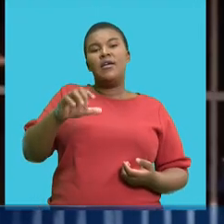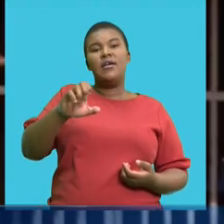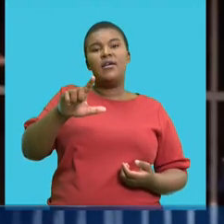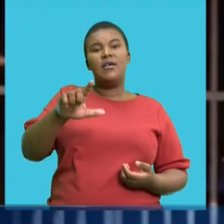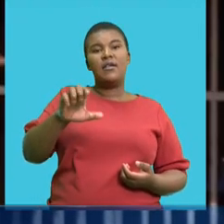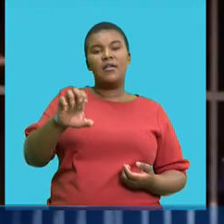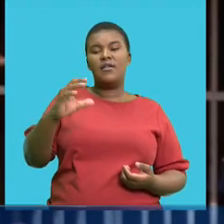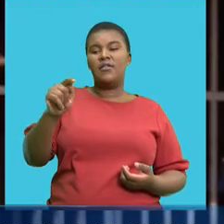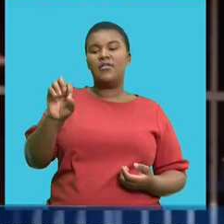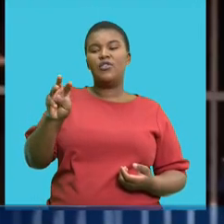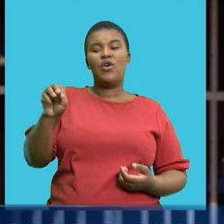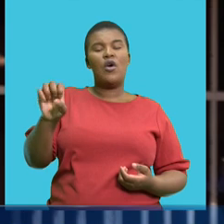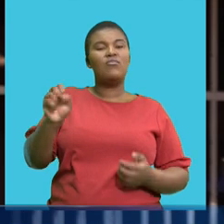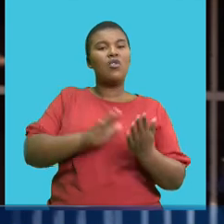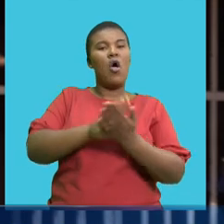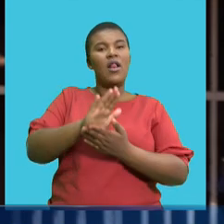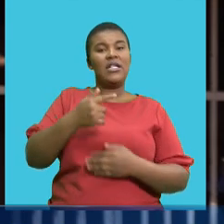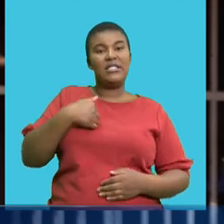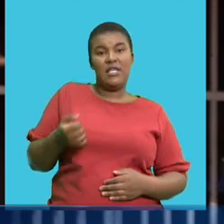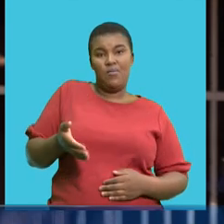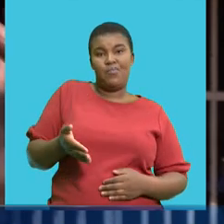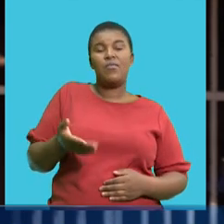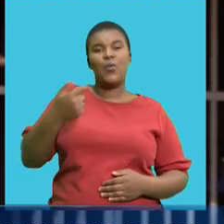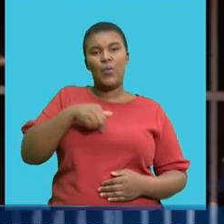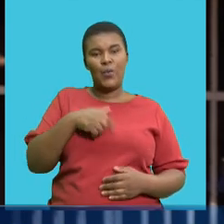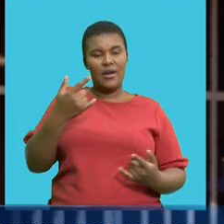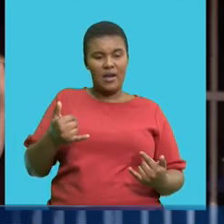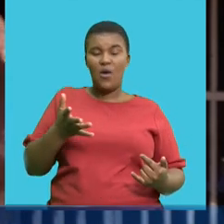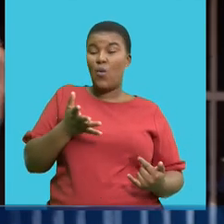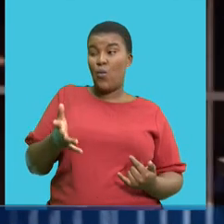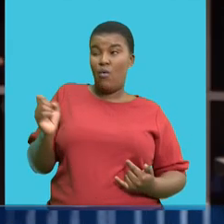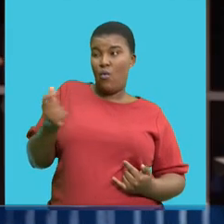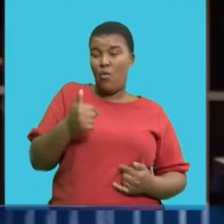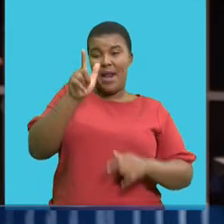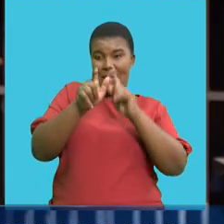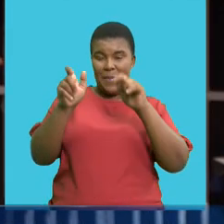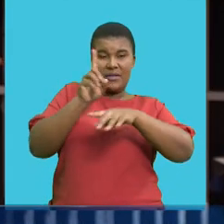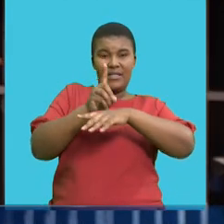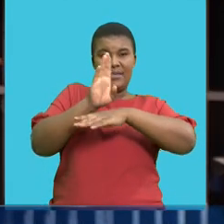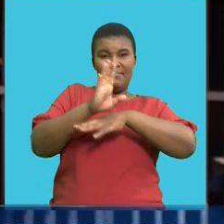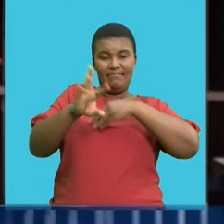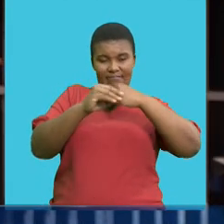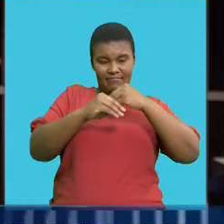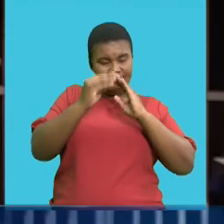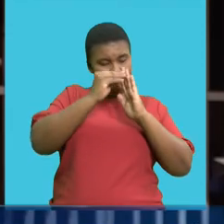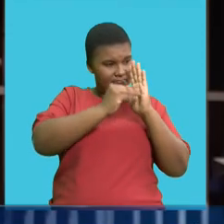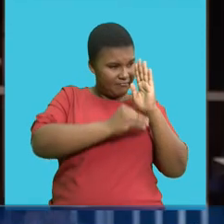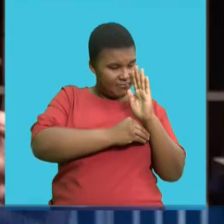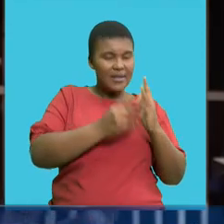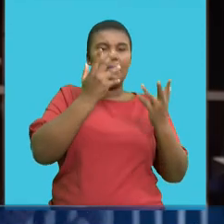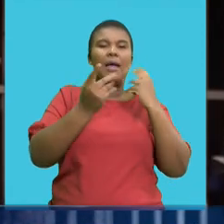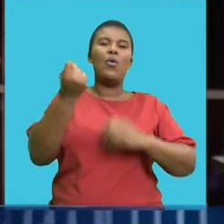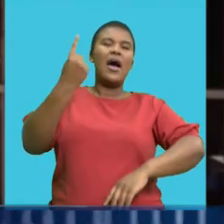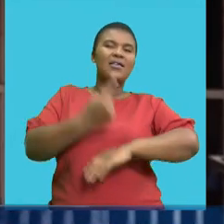opportunities to the learners that are here. And the mandate is to get everybody on the database. Kwi-database yokuthi mhlazane